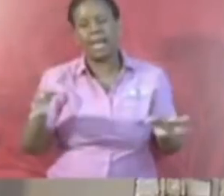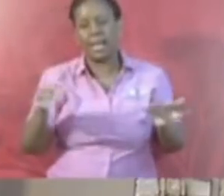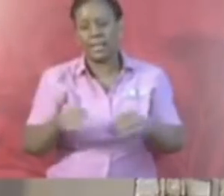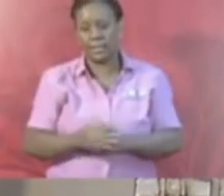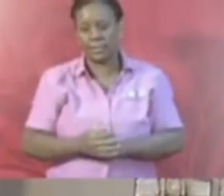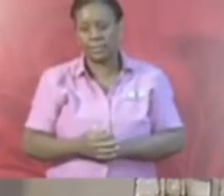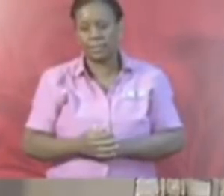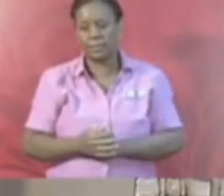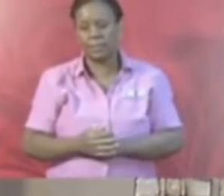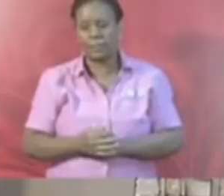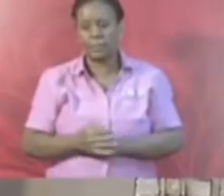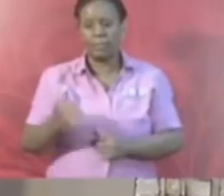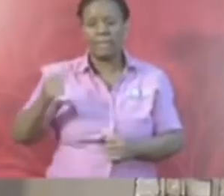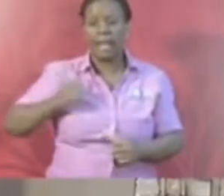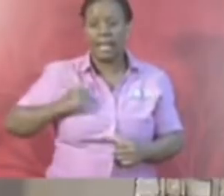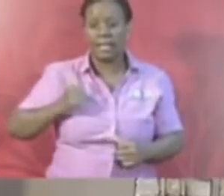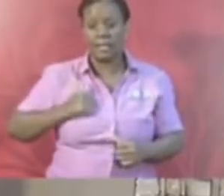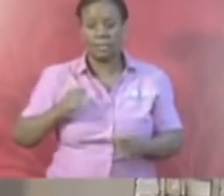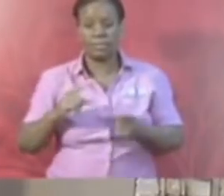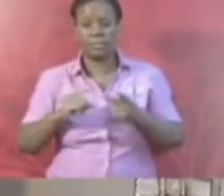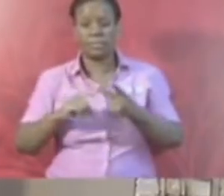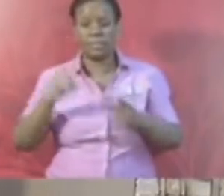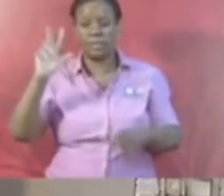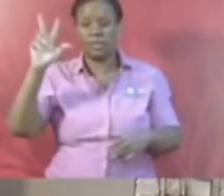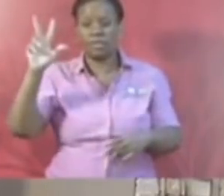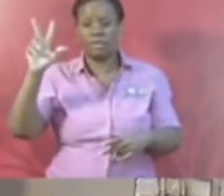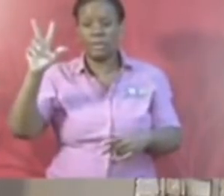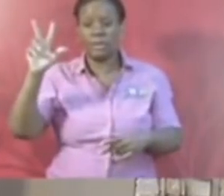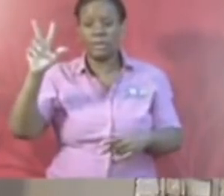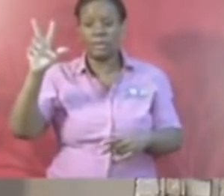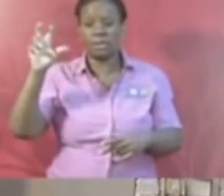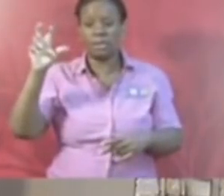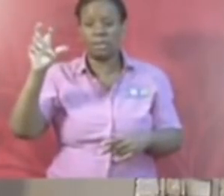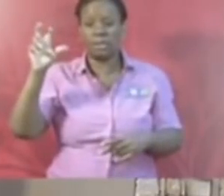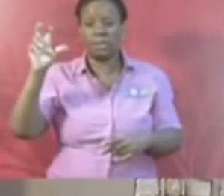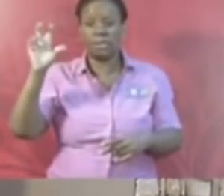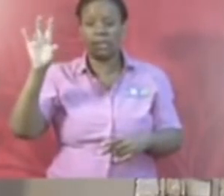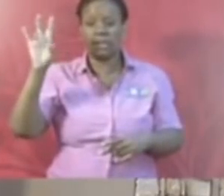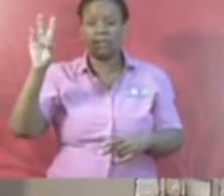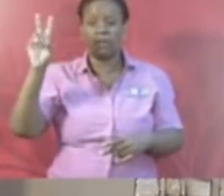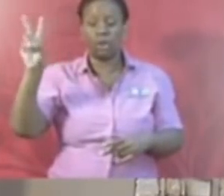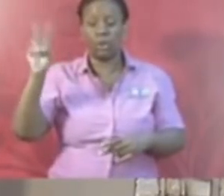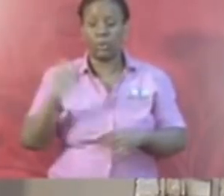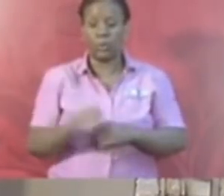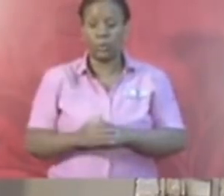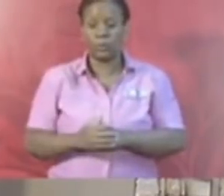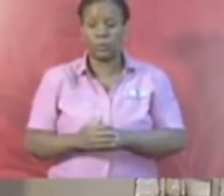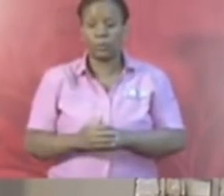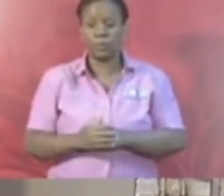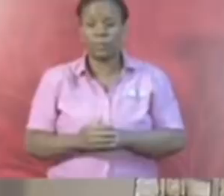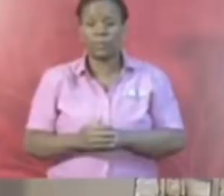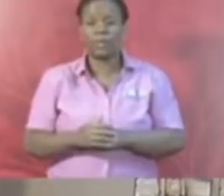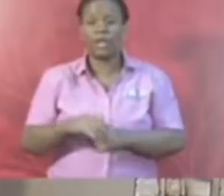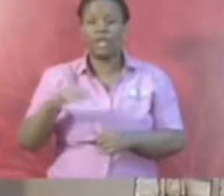up to 372, whereas initially it was less than 300. The United Kingdom has gone up to